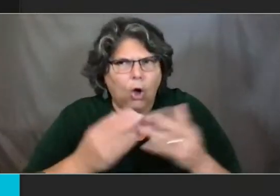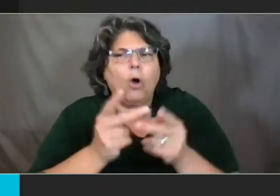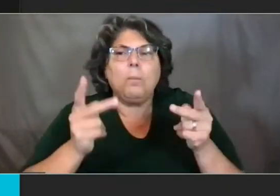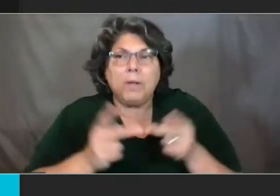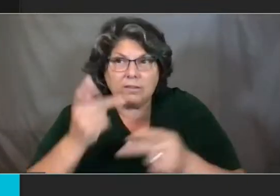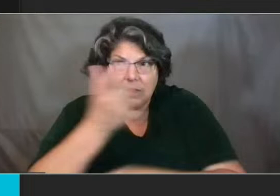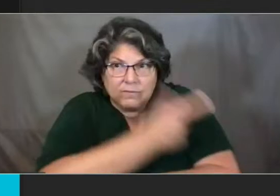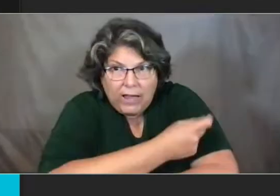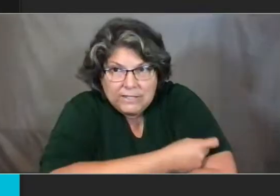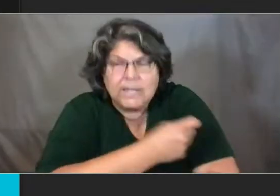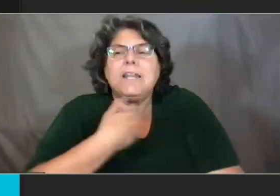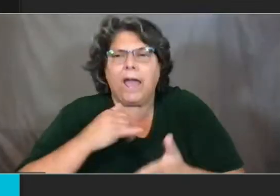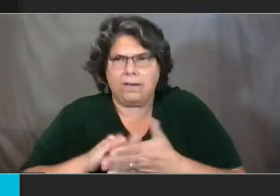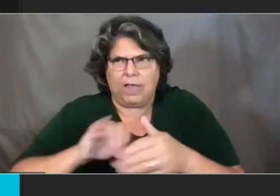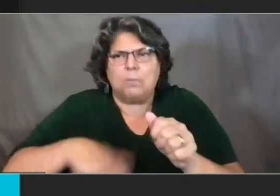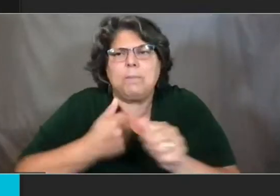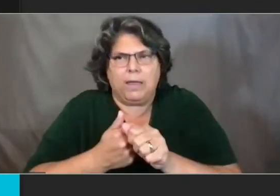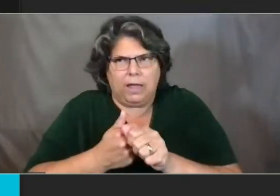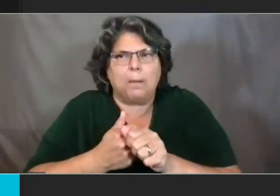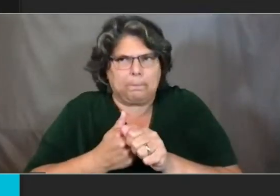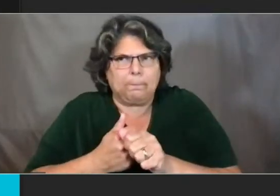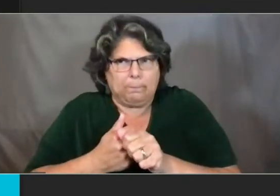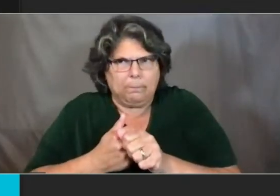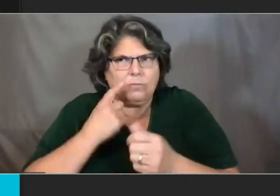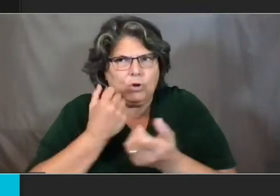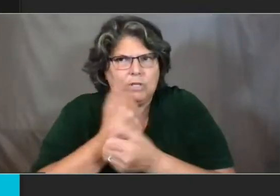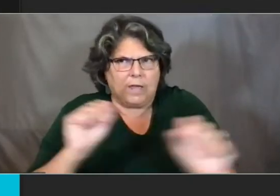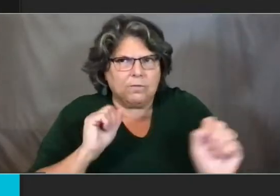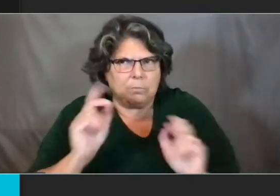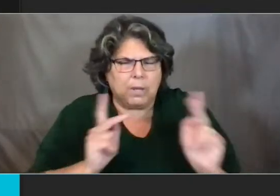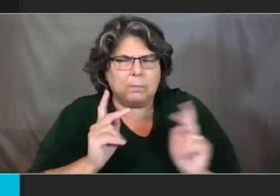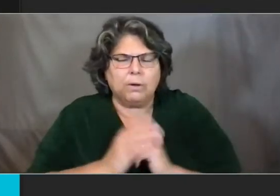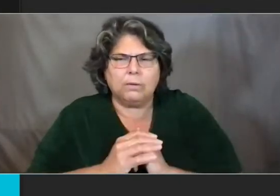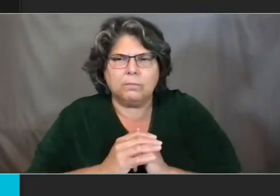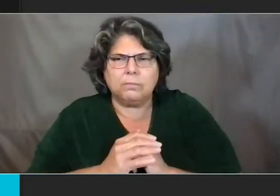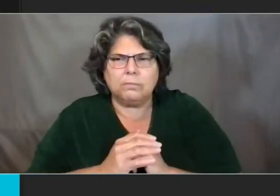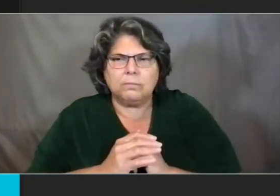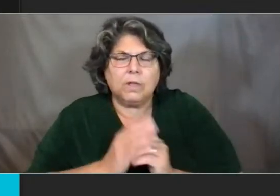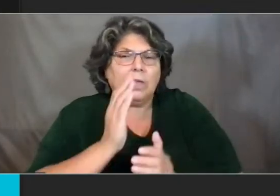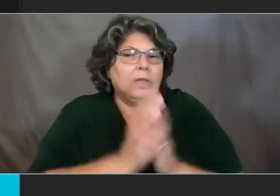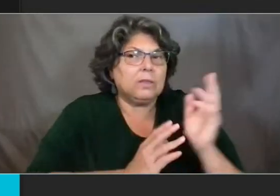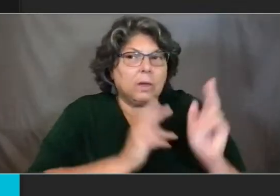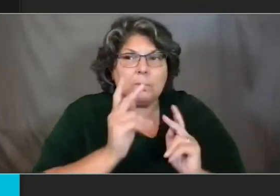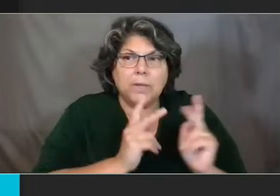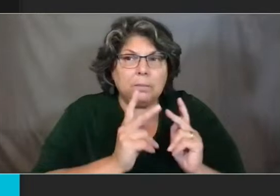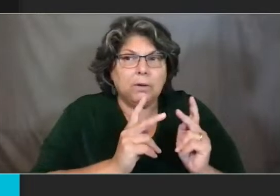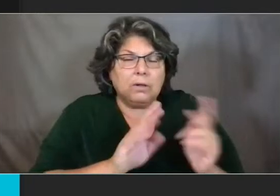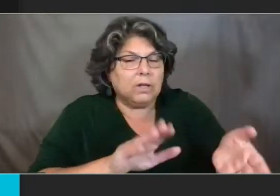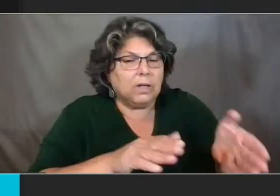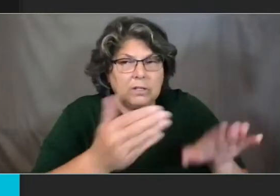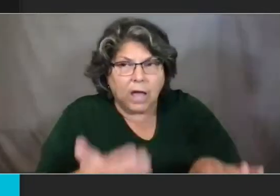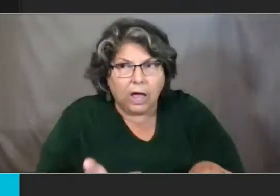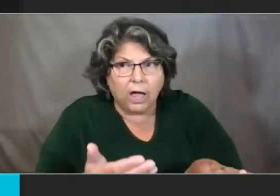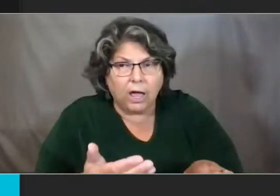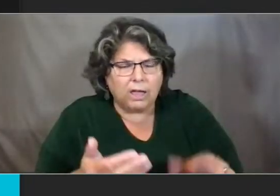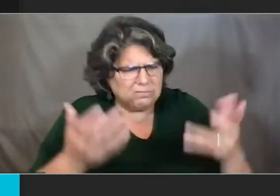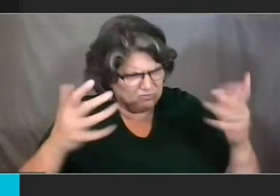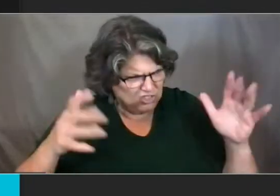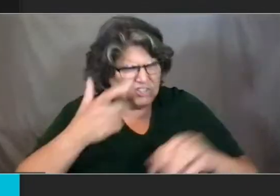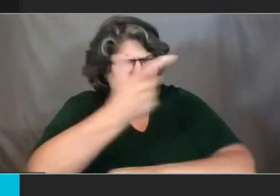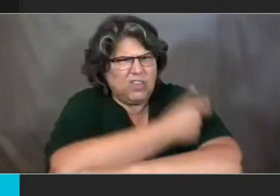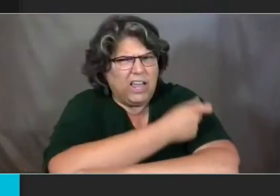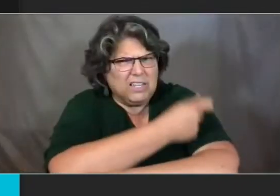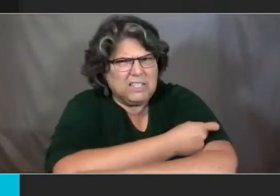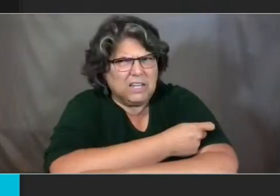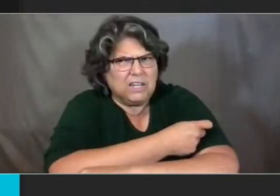And in fact, the deaths that have been reported, we're not sure if it's from the COVID vaccine or it might have been a death that would have happened if the person hadn't been